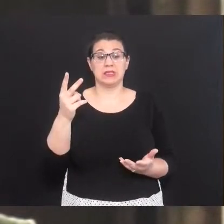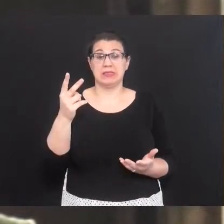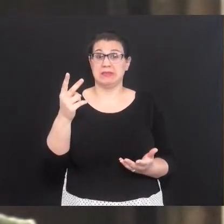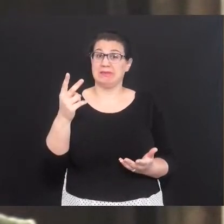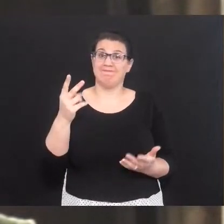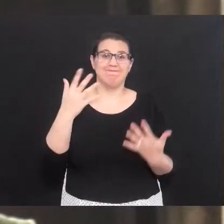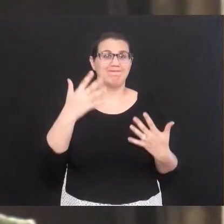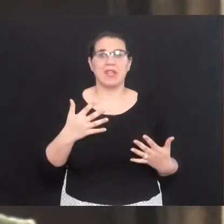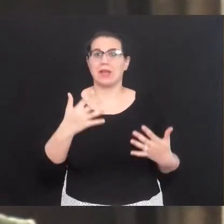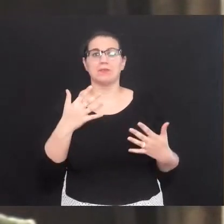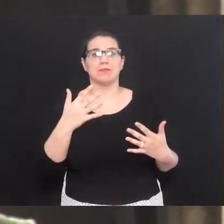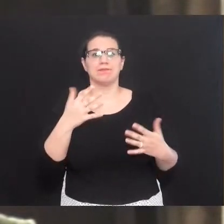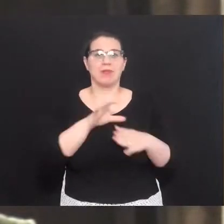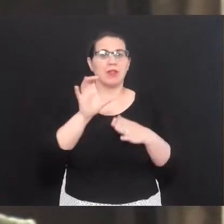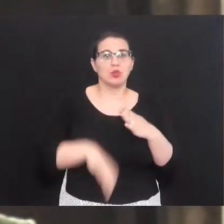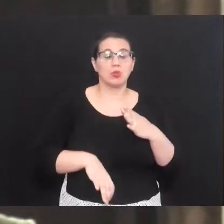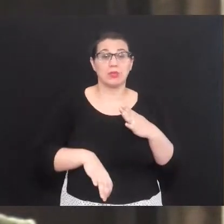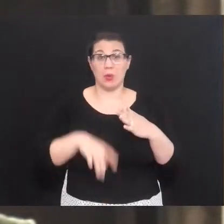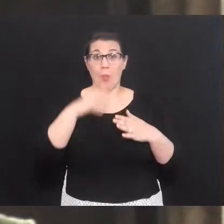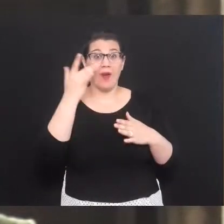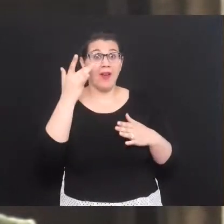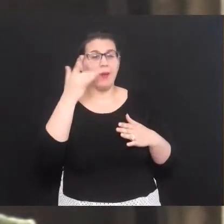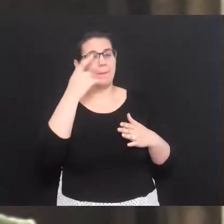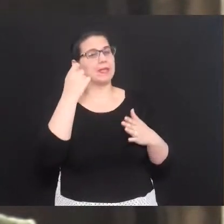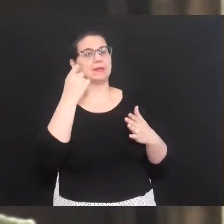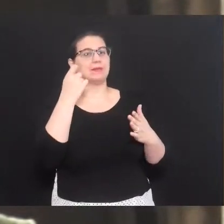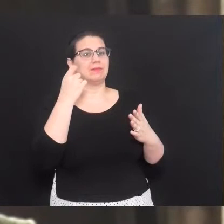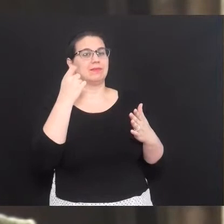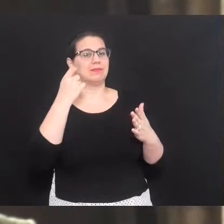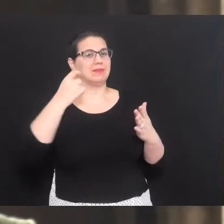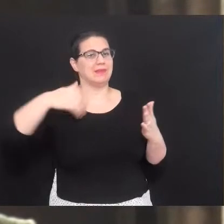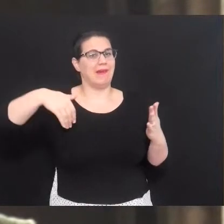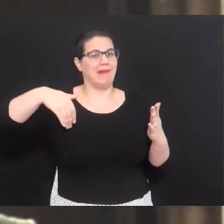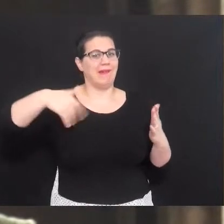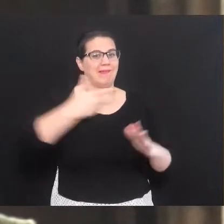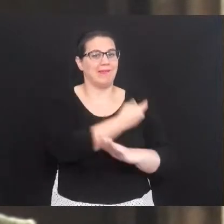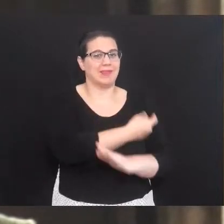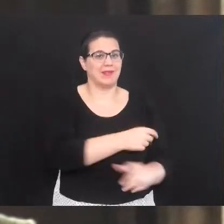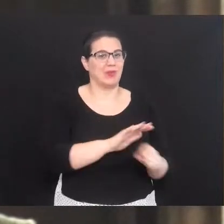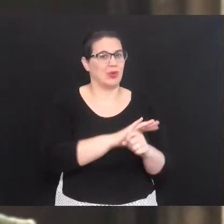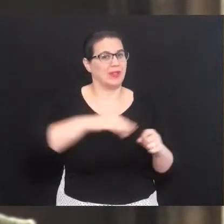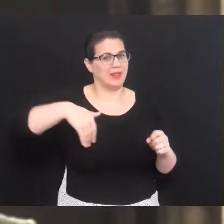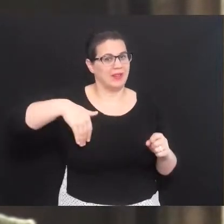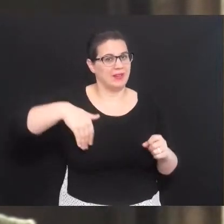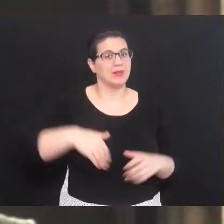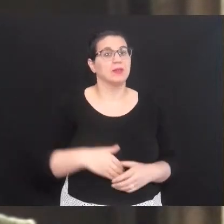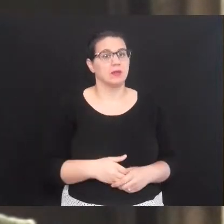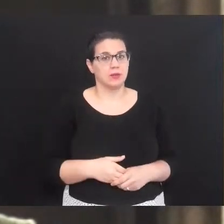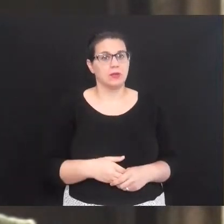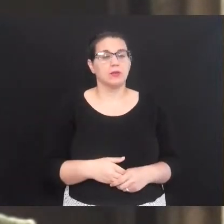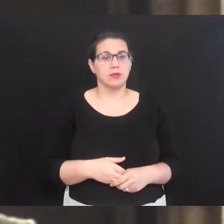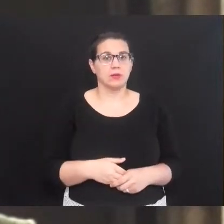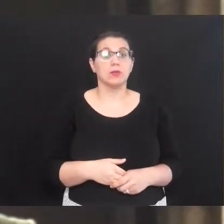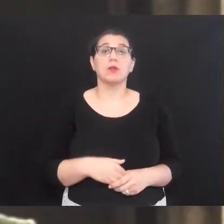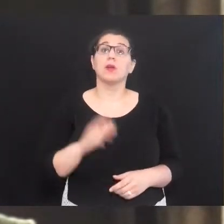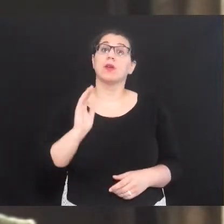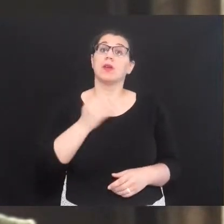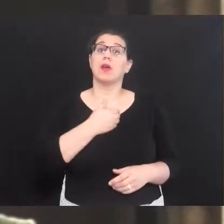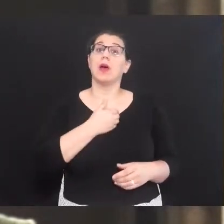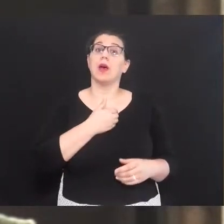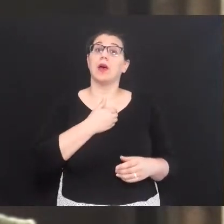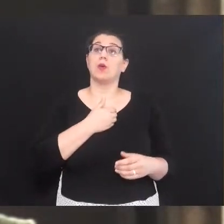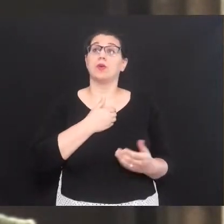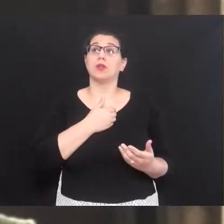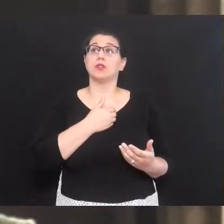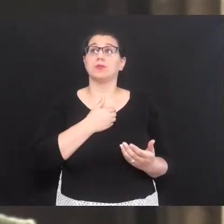currently vaccinated. As the governor said, our real cornerstone of our approach to save lives